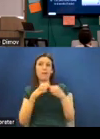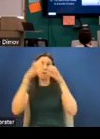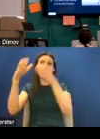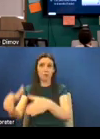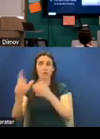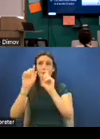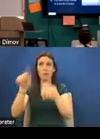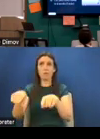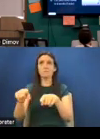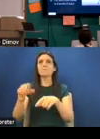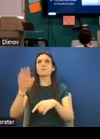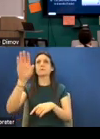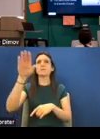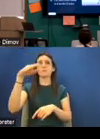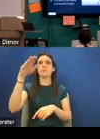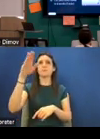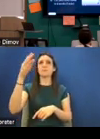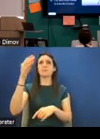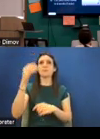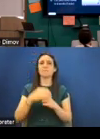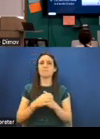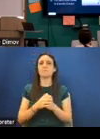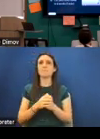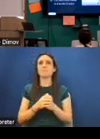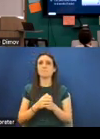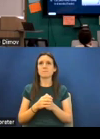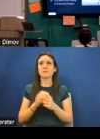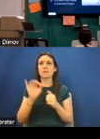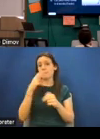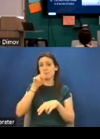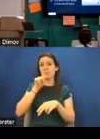okay. Okay. That'll be fun, actually.